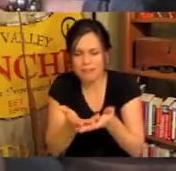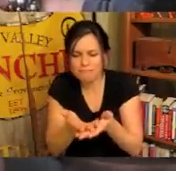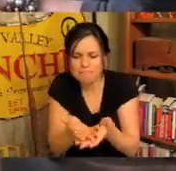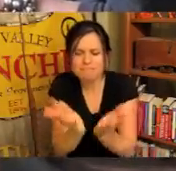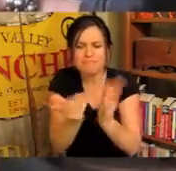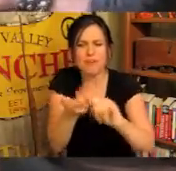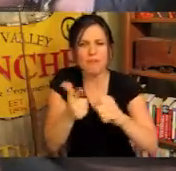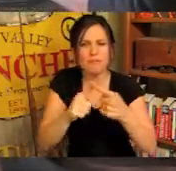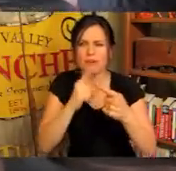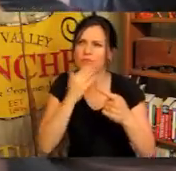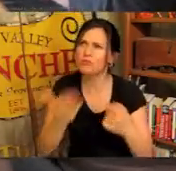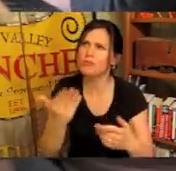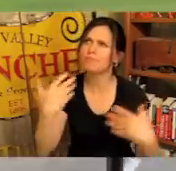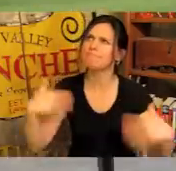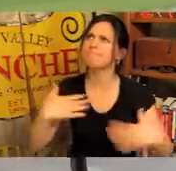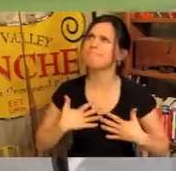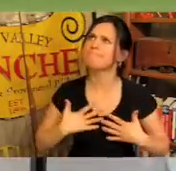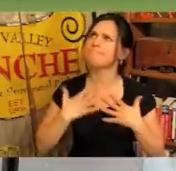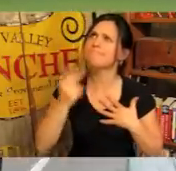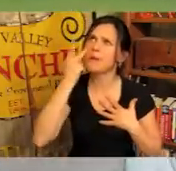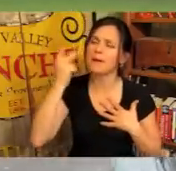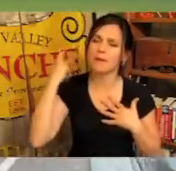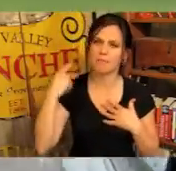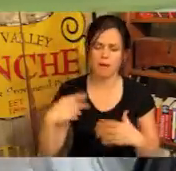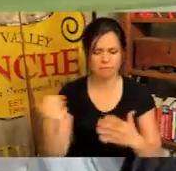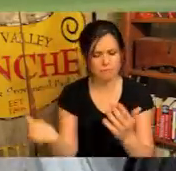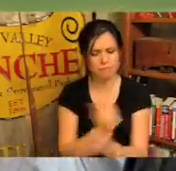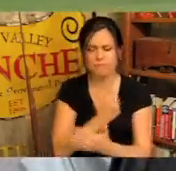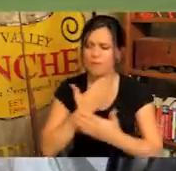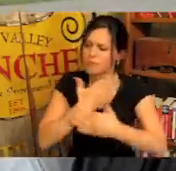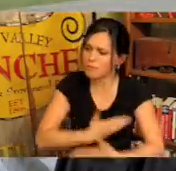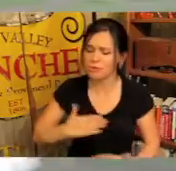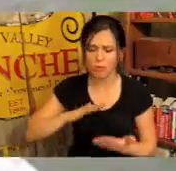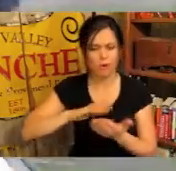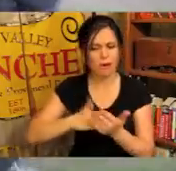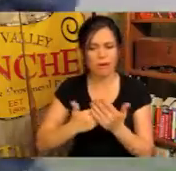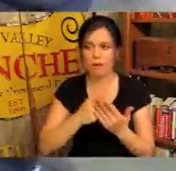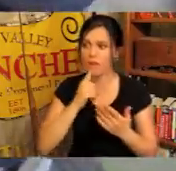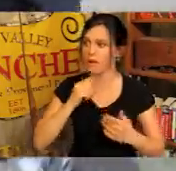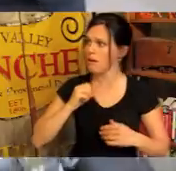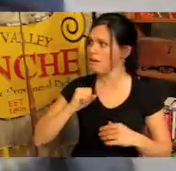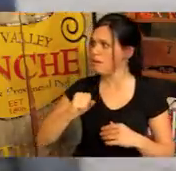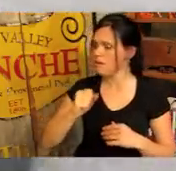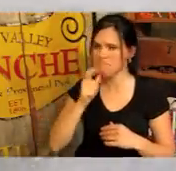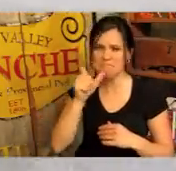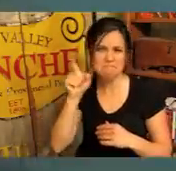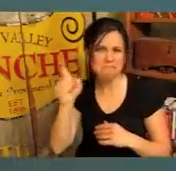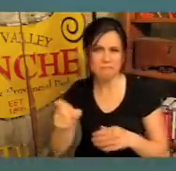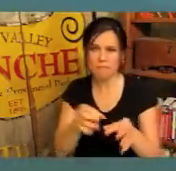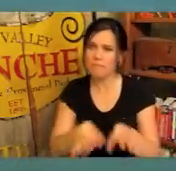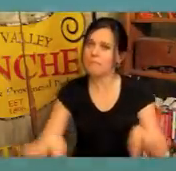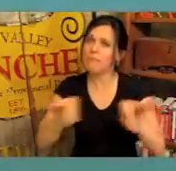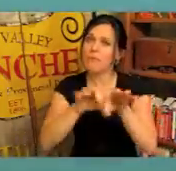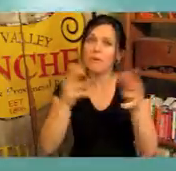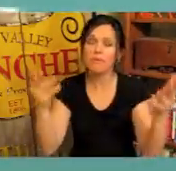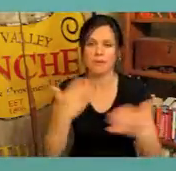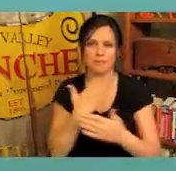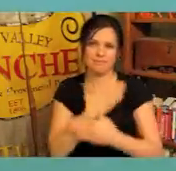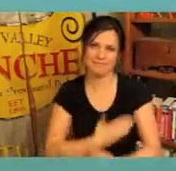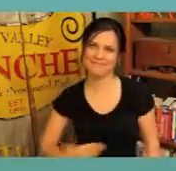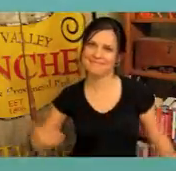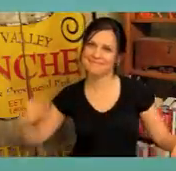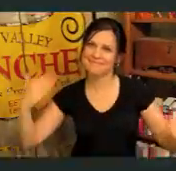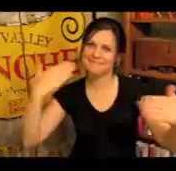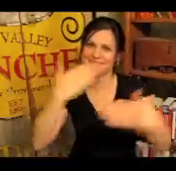can make good memories for the people you care about. So get out there, have fun in the kitchen, have no fear, and most importantly,